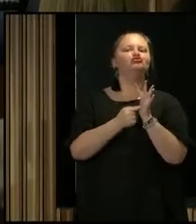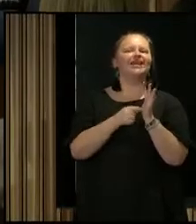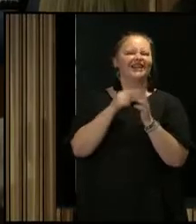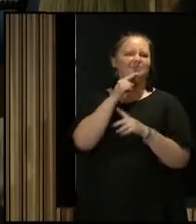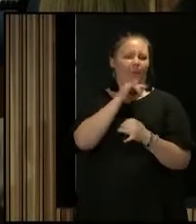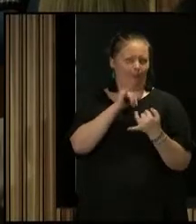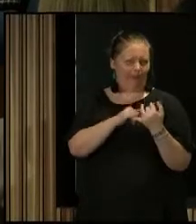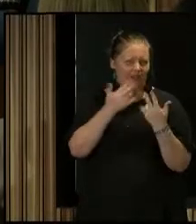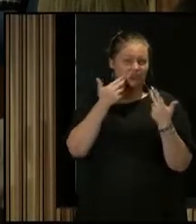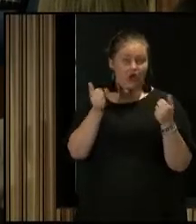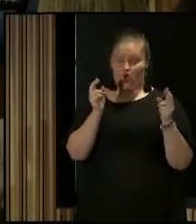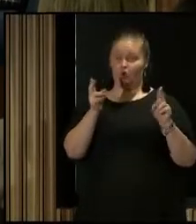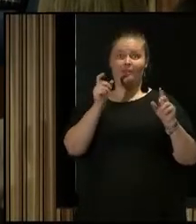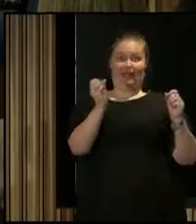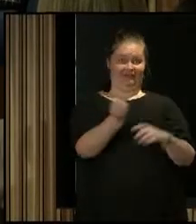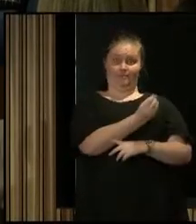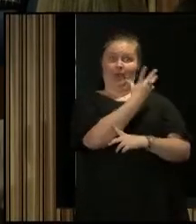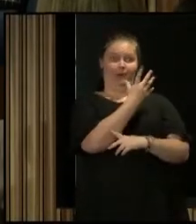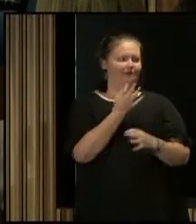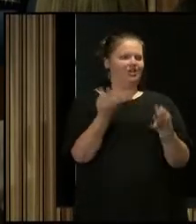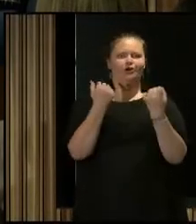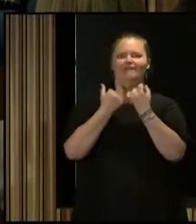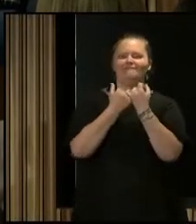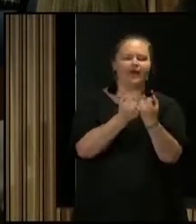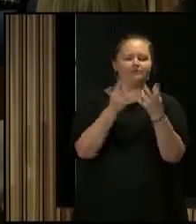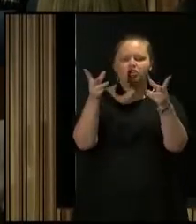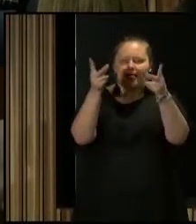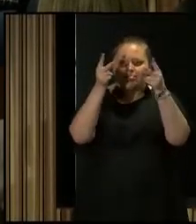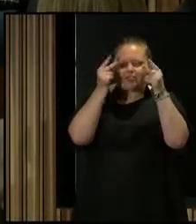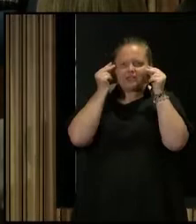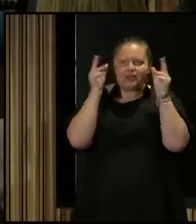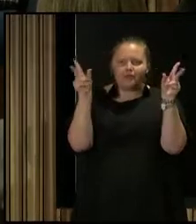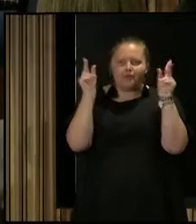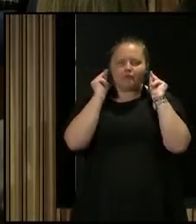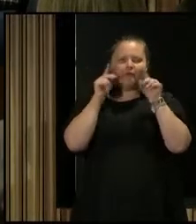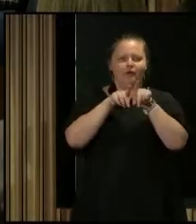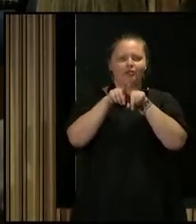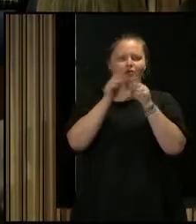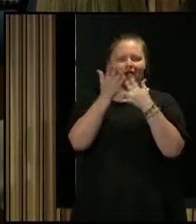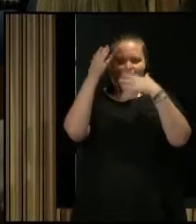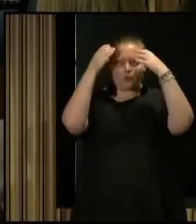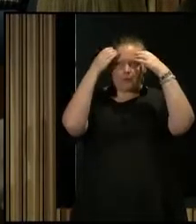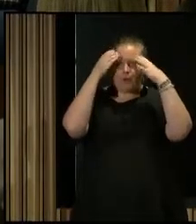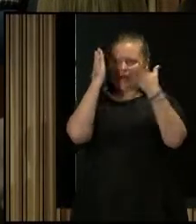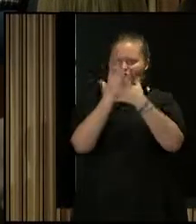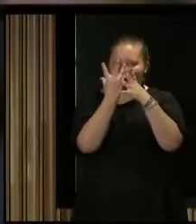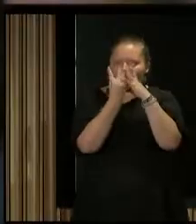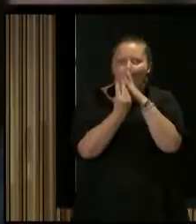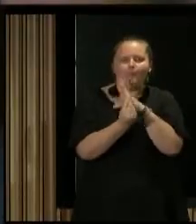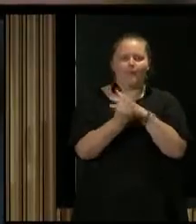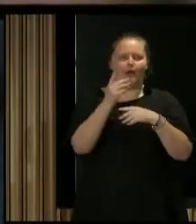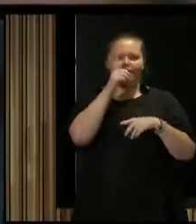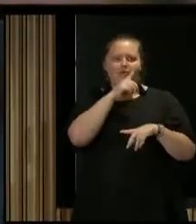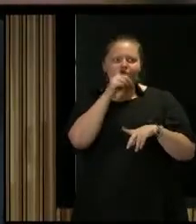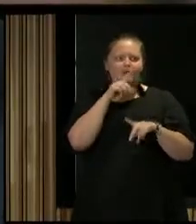usually I have a PowerPoint. There was no aids. They were just listening and learning with their minds. We were all really invested in creating something. People were sticking their